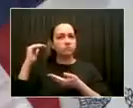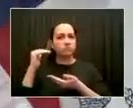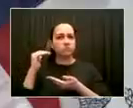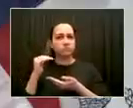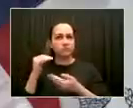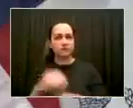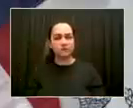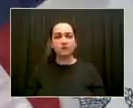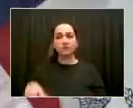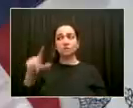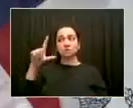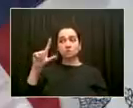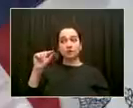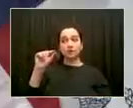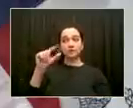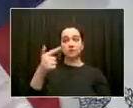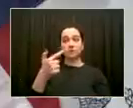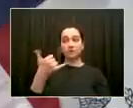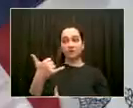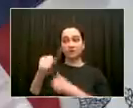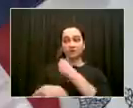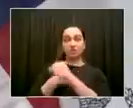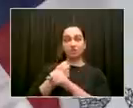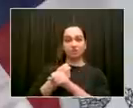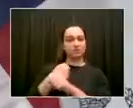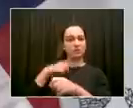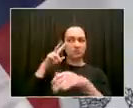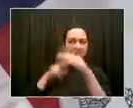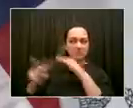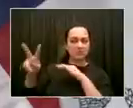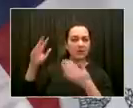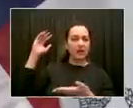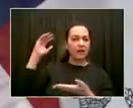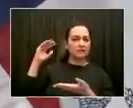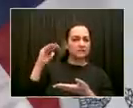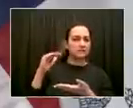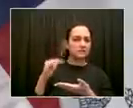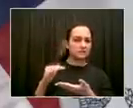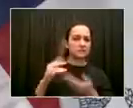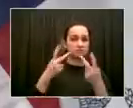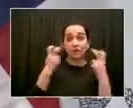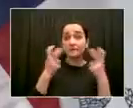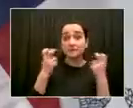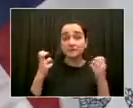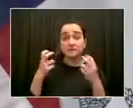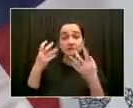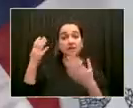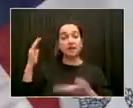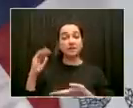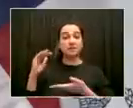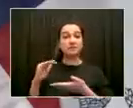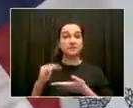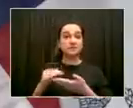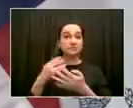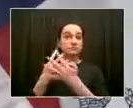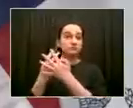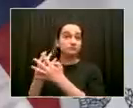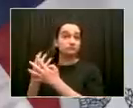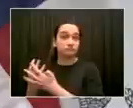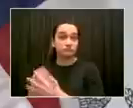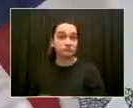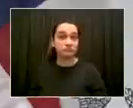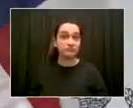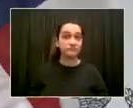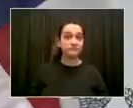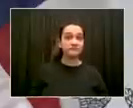here that even though we experienced some real challenges in 2020, particularly with gun violence, in fact, if you look